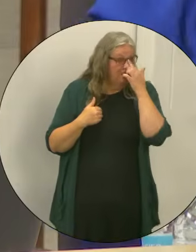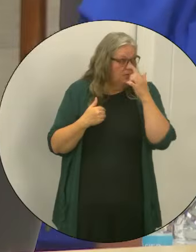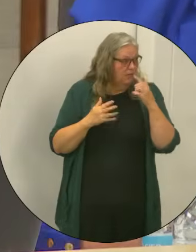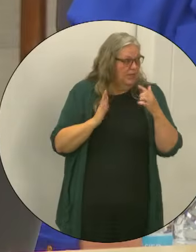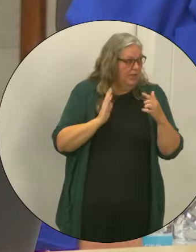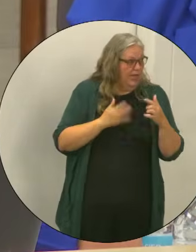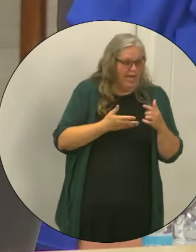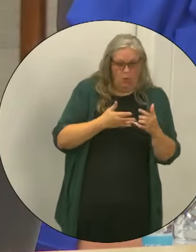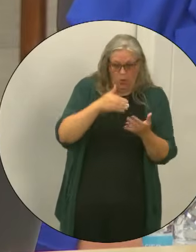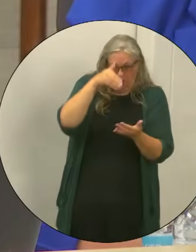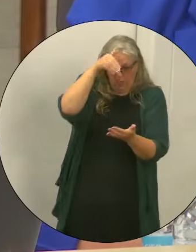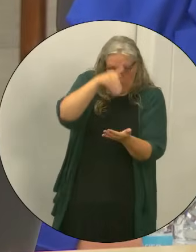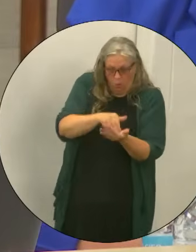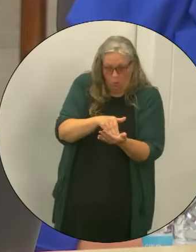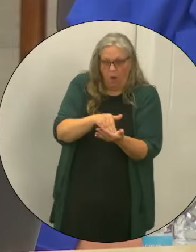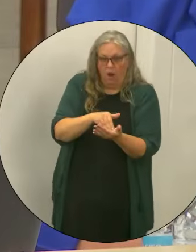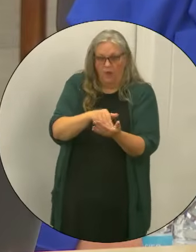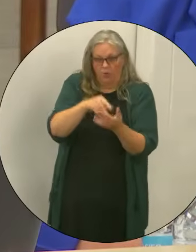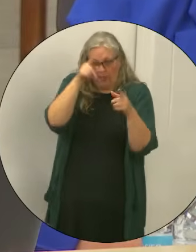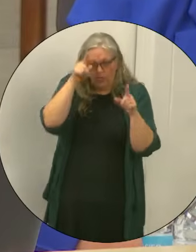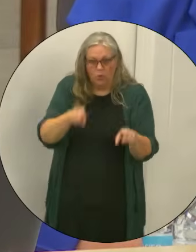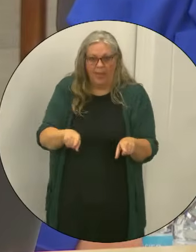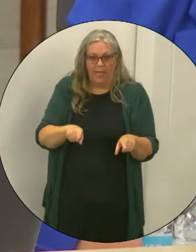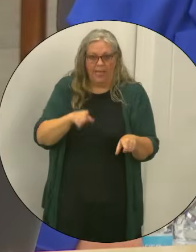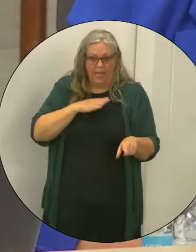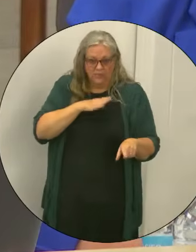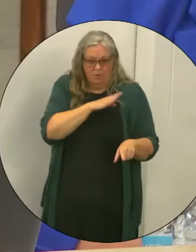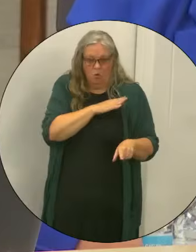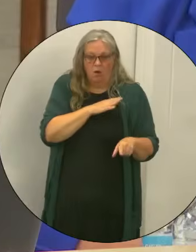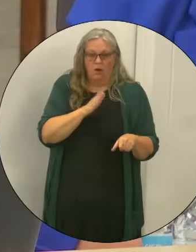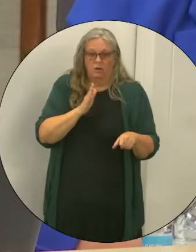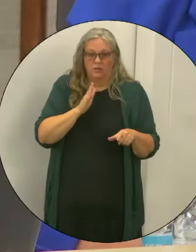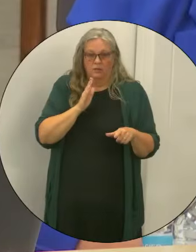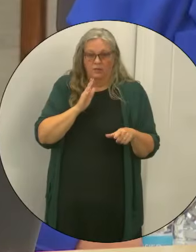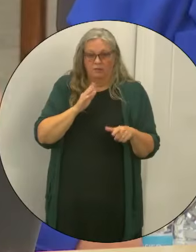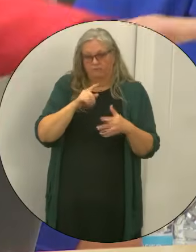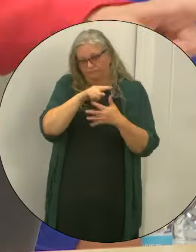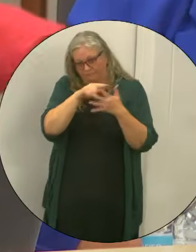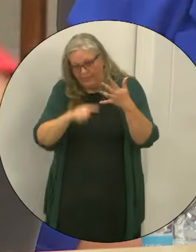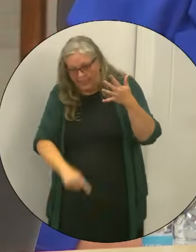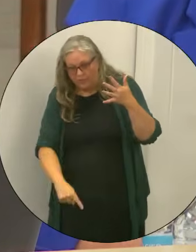core ones that we agree on as a board. These are our important ones.